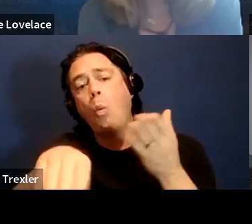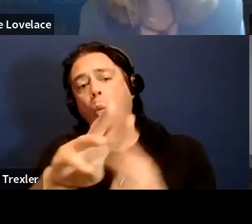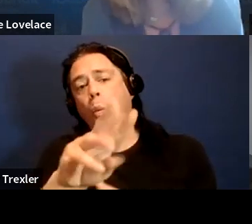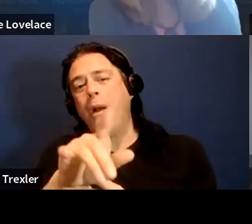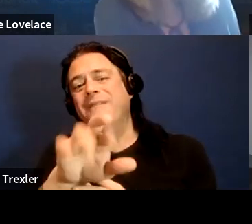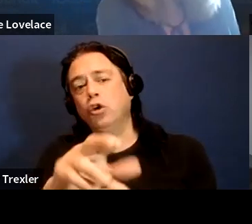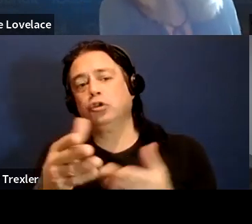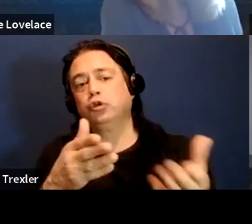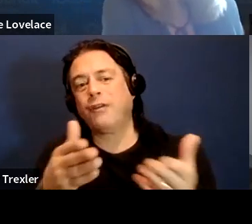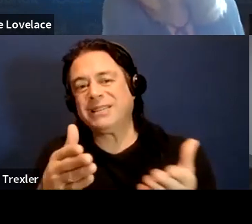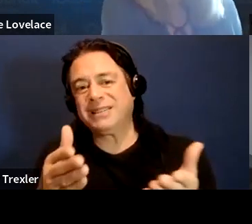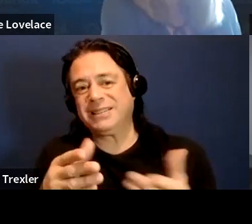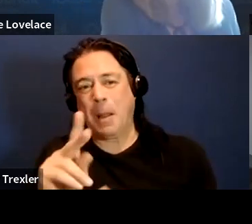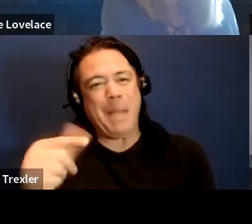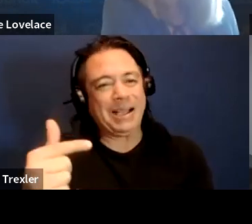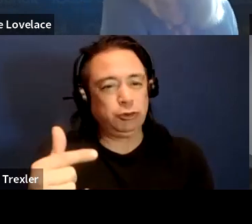that